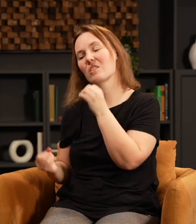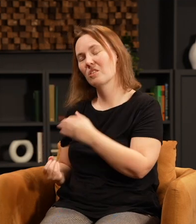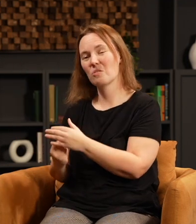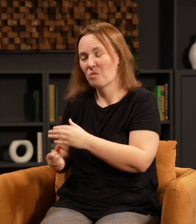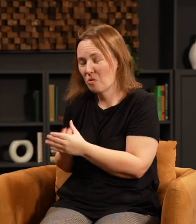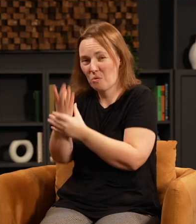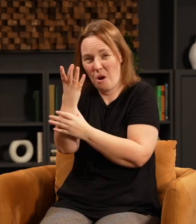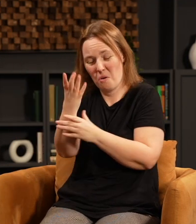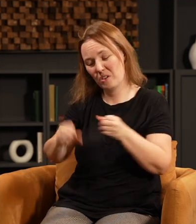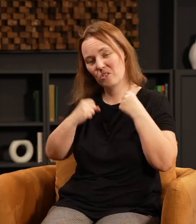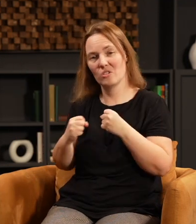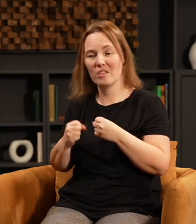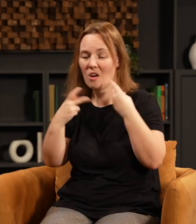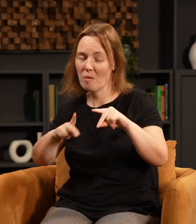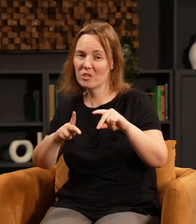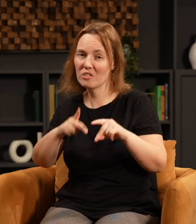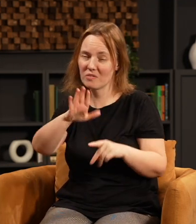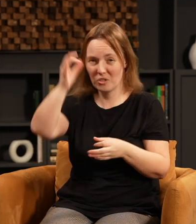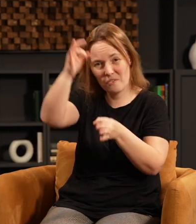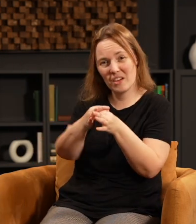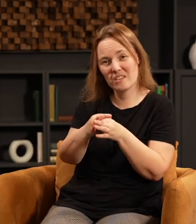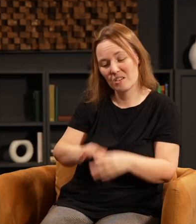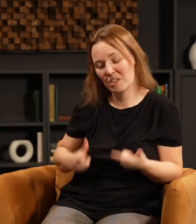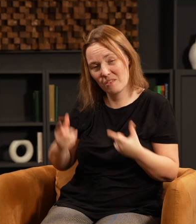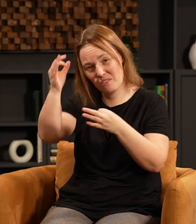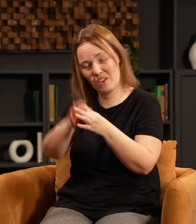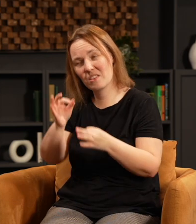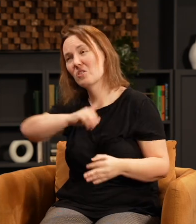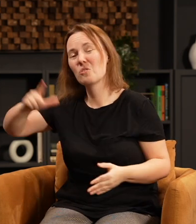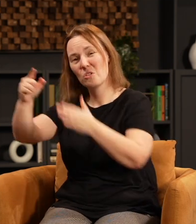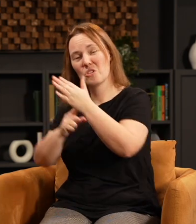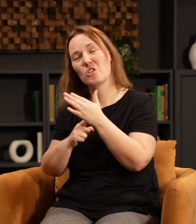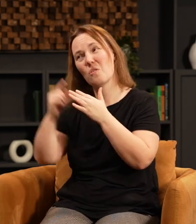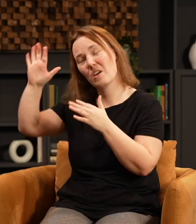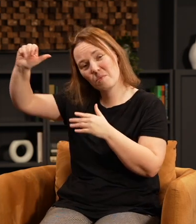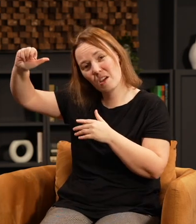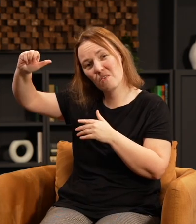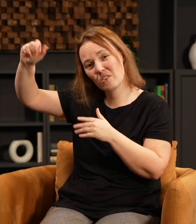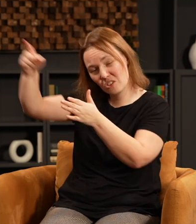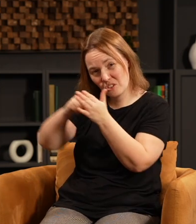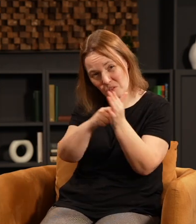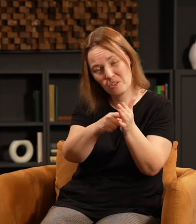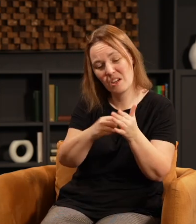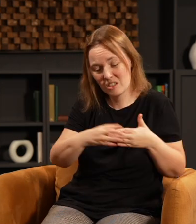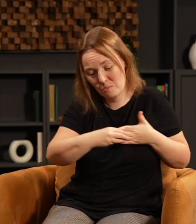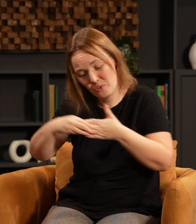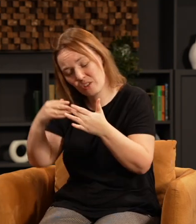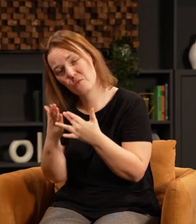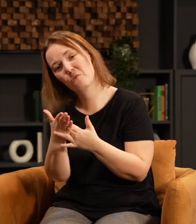are opportunities for your faith to be a living faith, for the Lord to show himself to you and to bring you through, even with